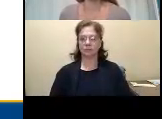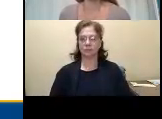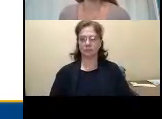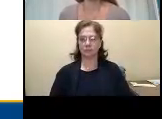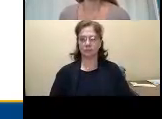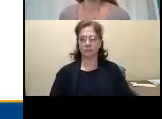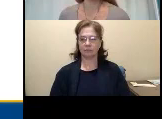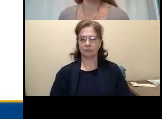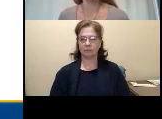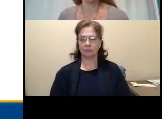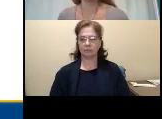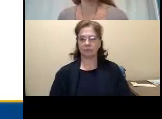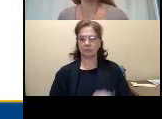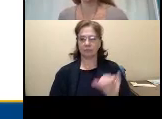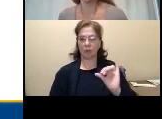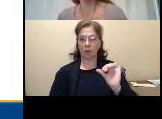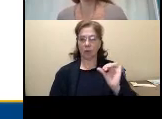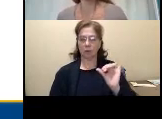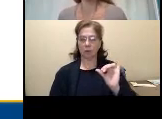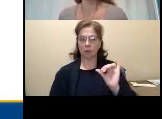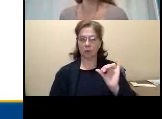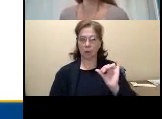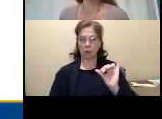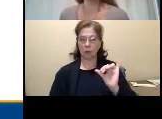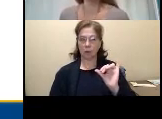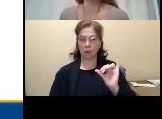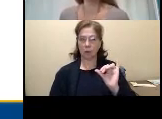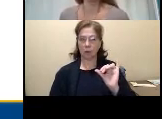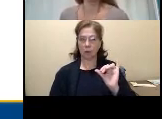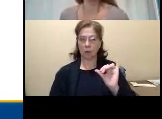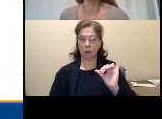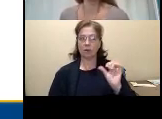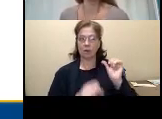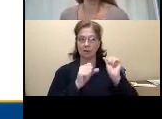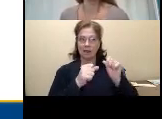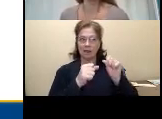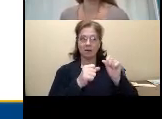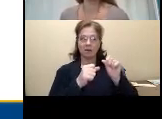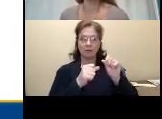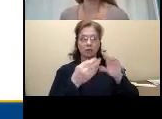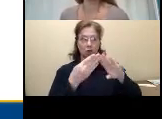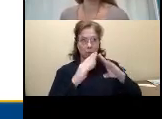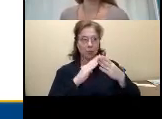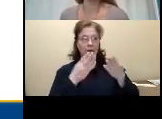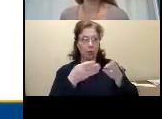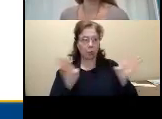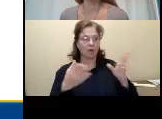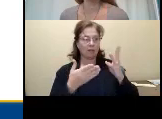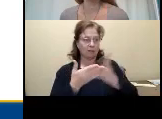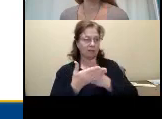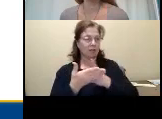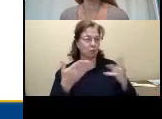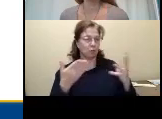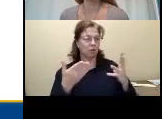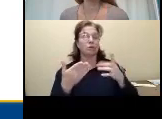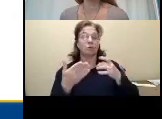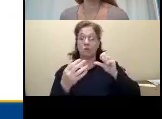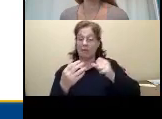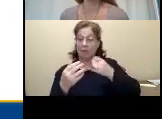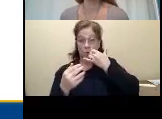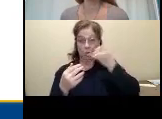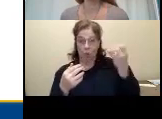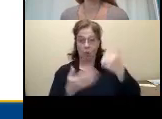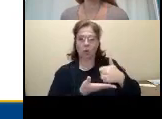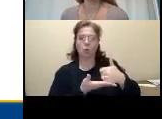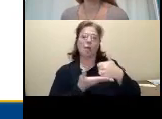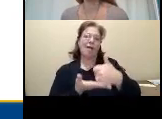We also do community-wide scheduling for a lot of this. So if you call in for community-wide scheduling, we can often assist helping to find the closest